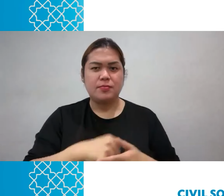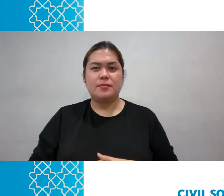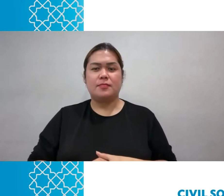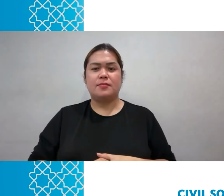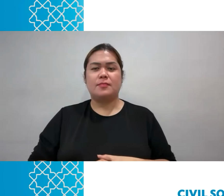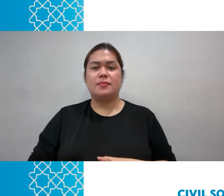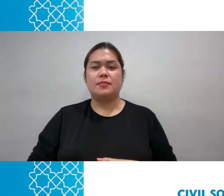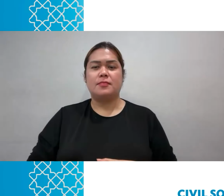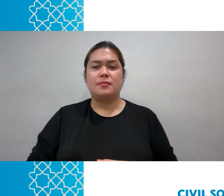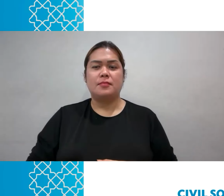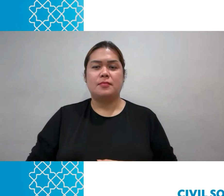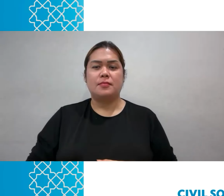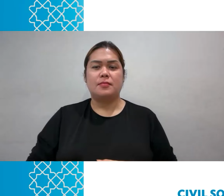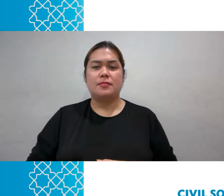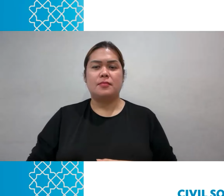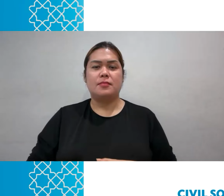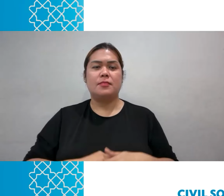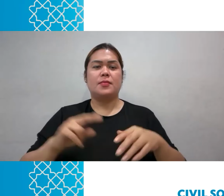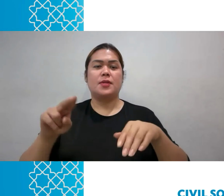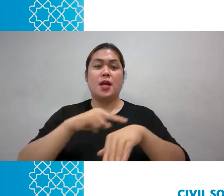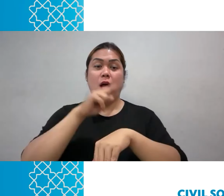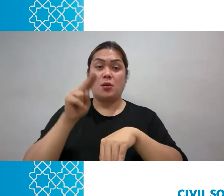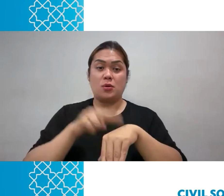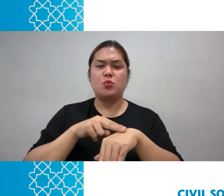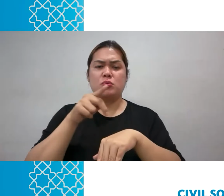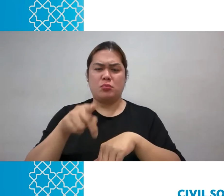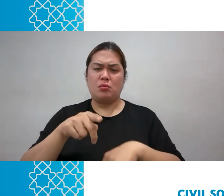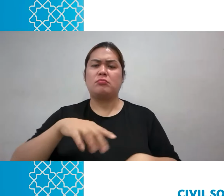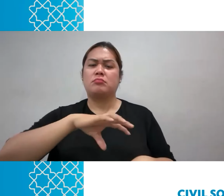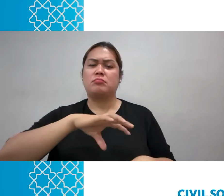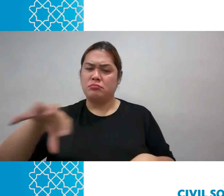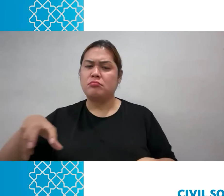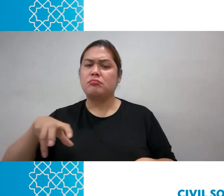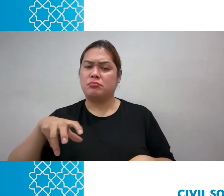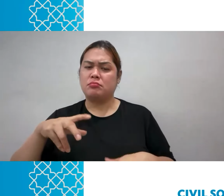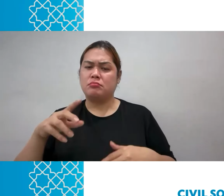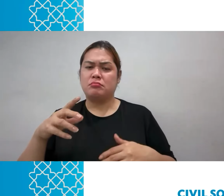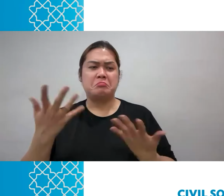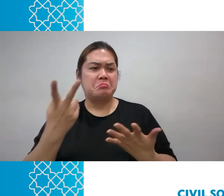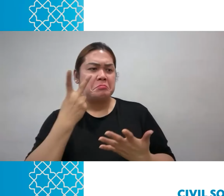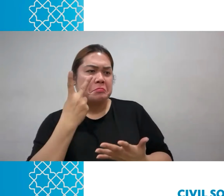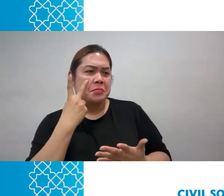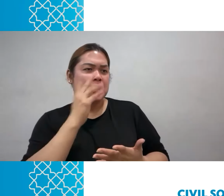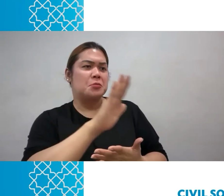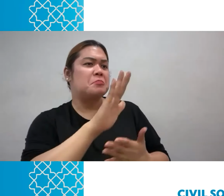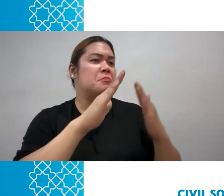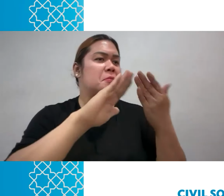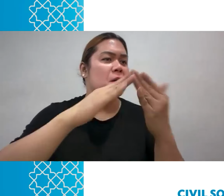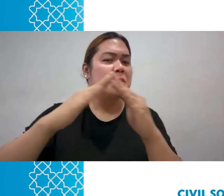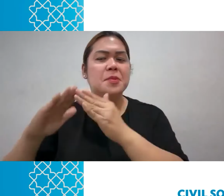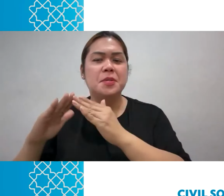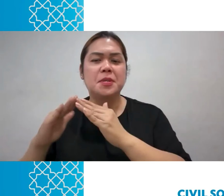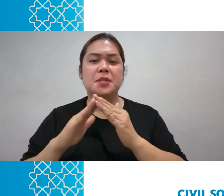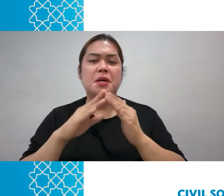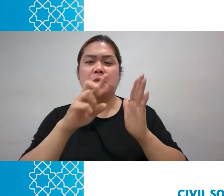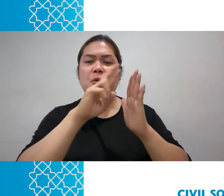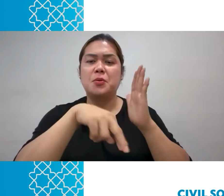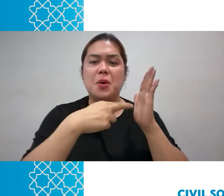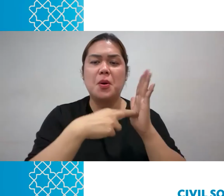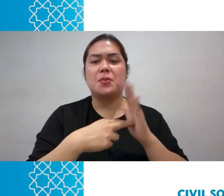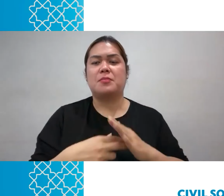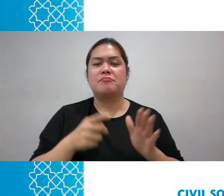like in the country that we want to see the community role, community in the room from the